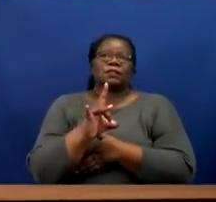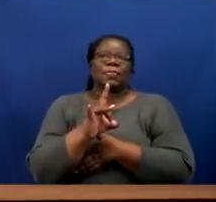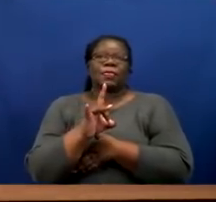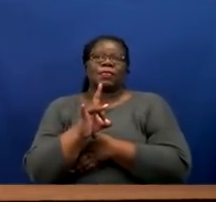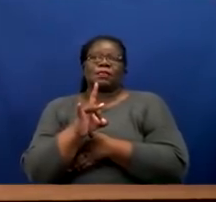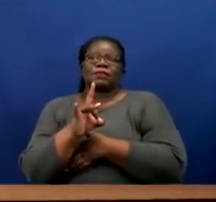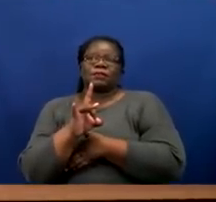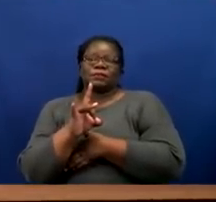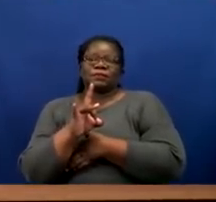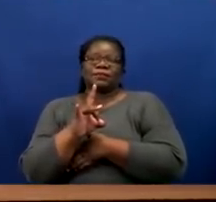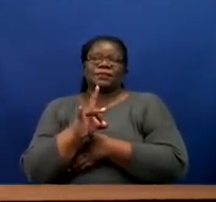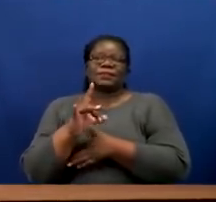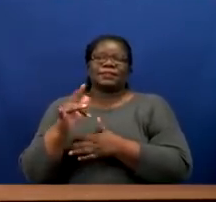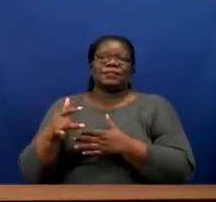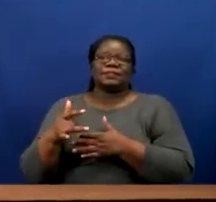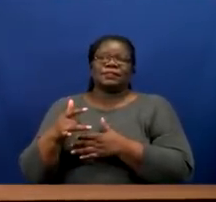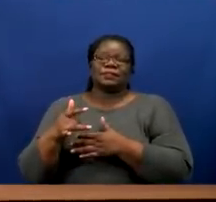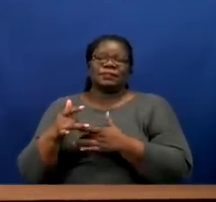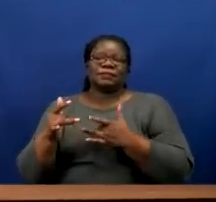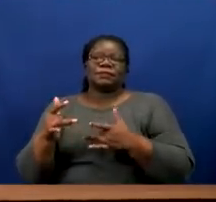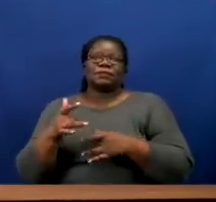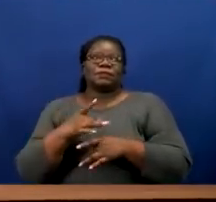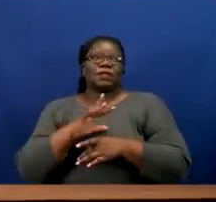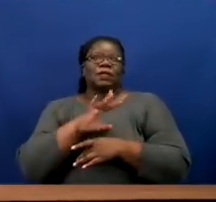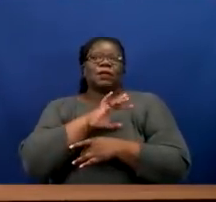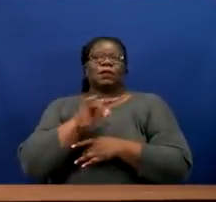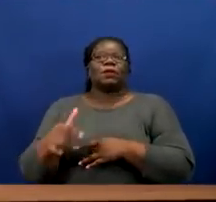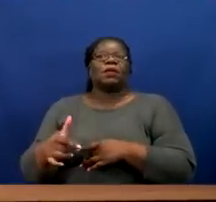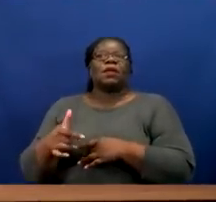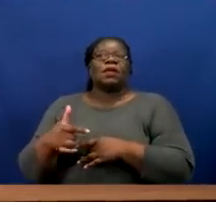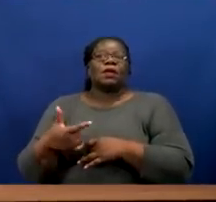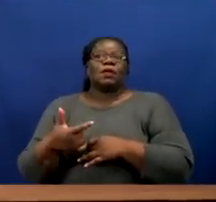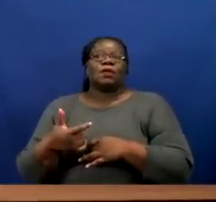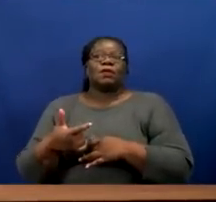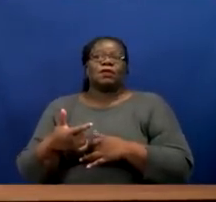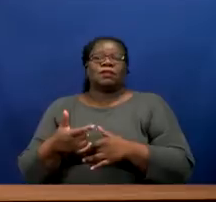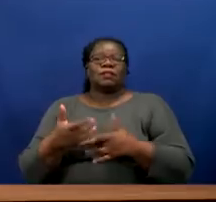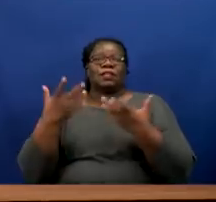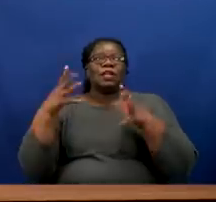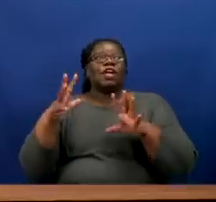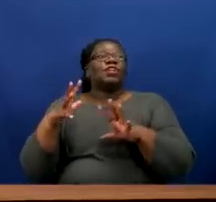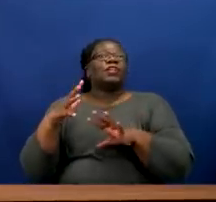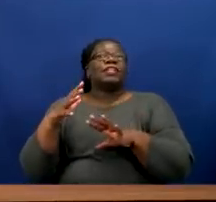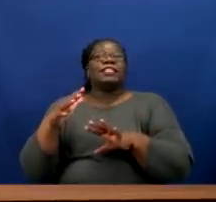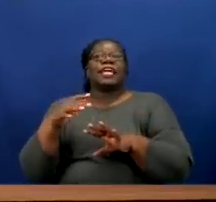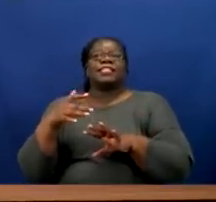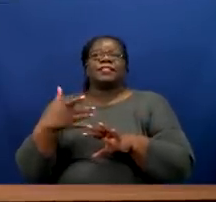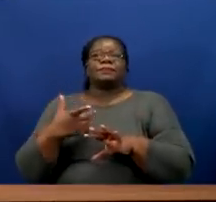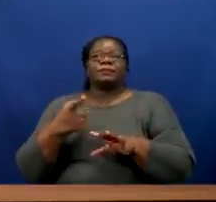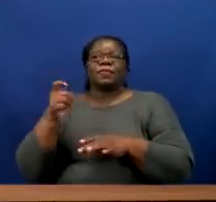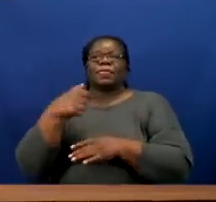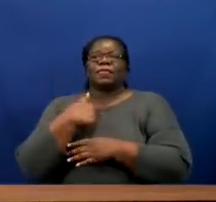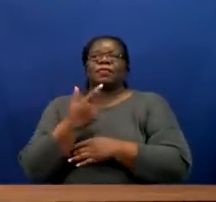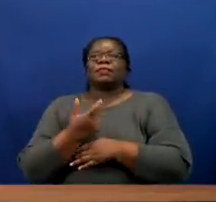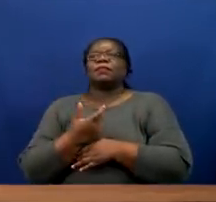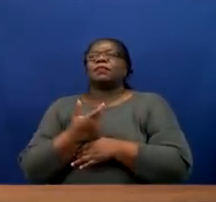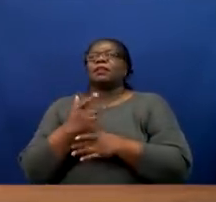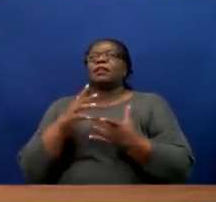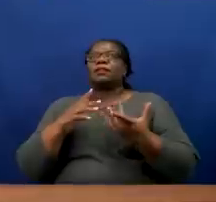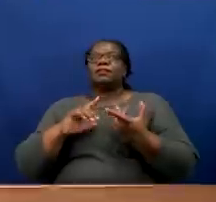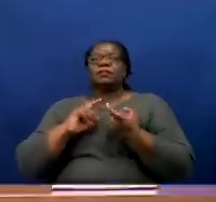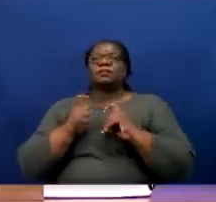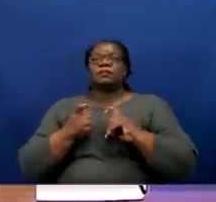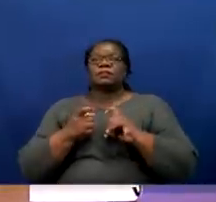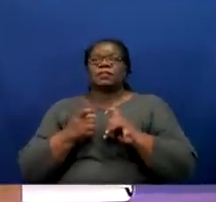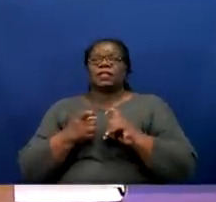do what I tell you to do, there will always be a king on this throne that's going to help in your situation.